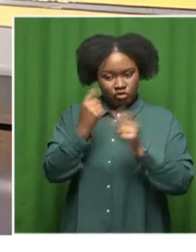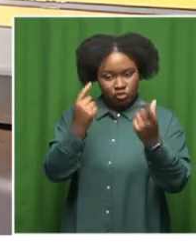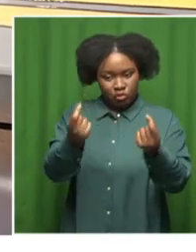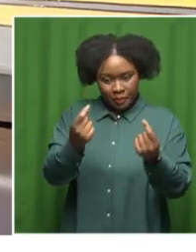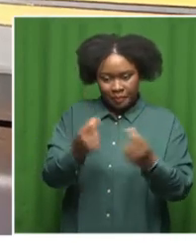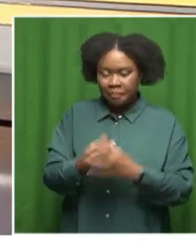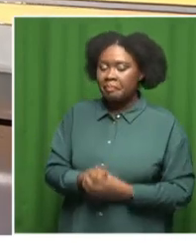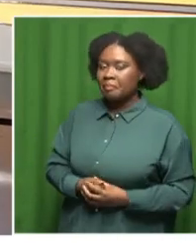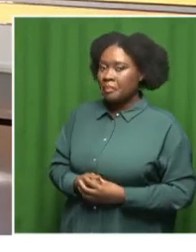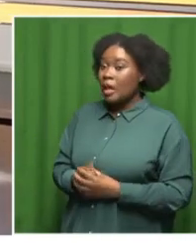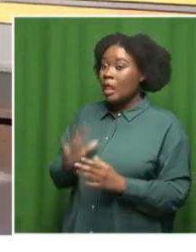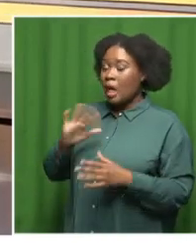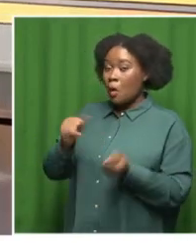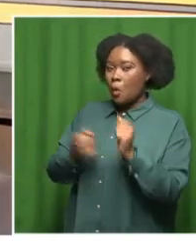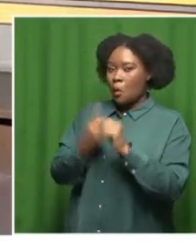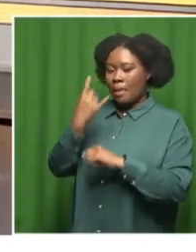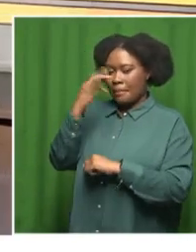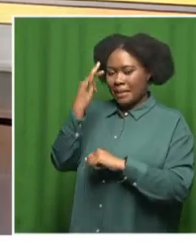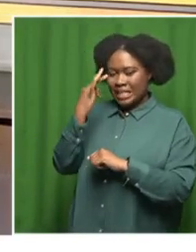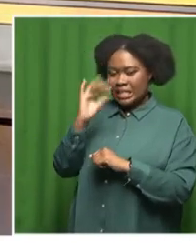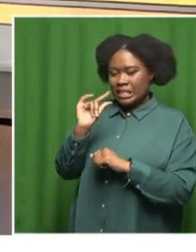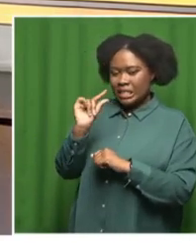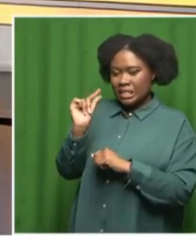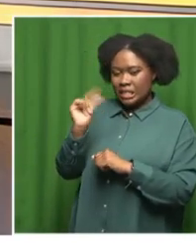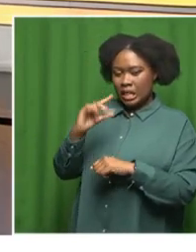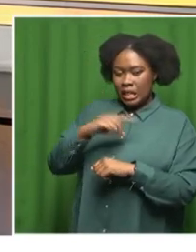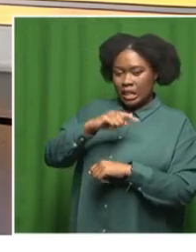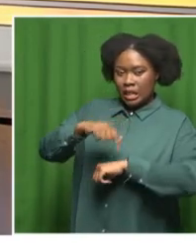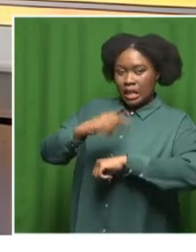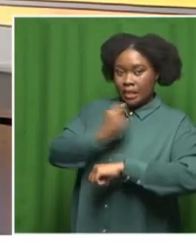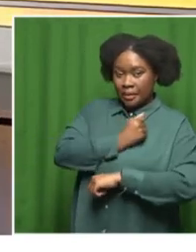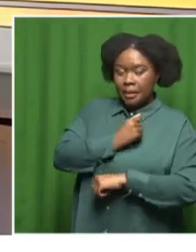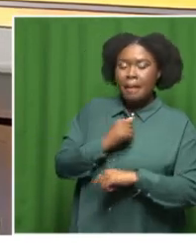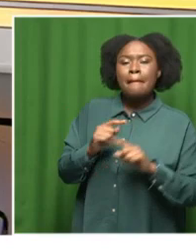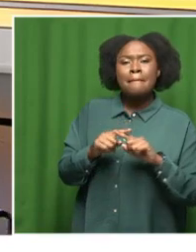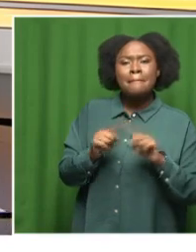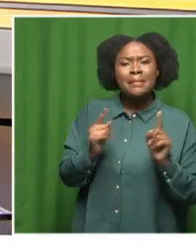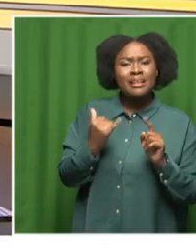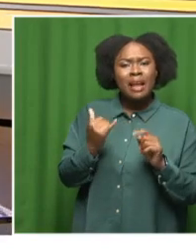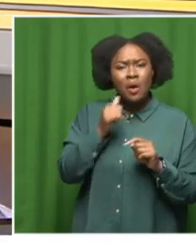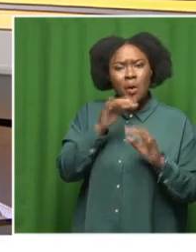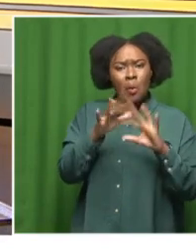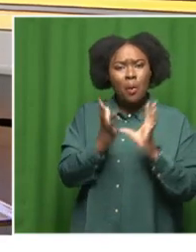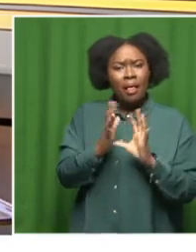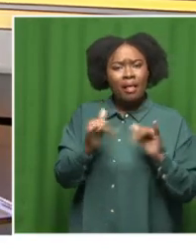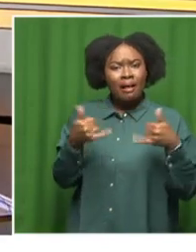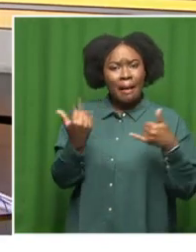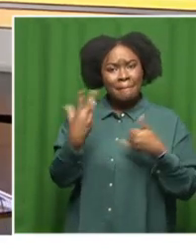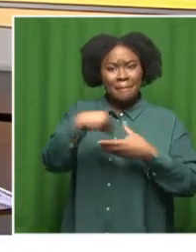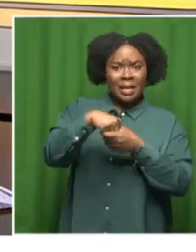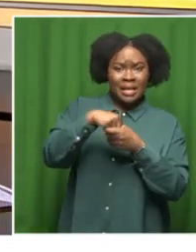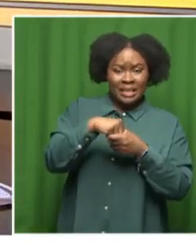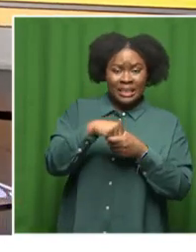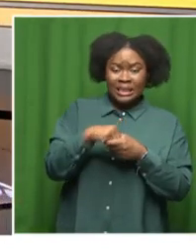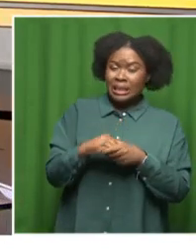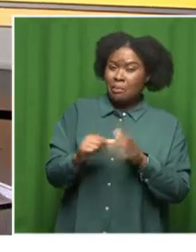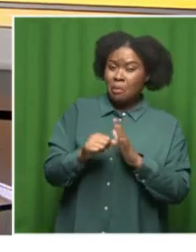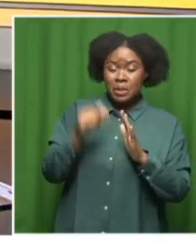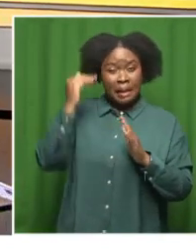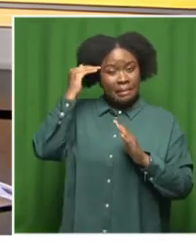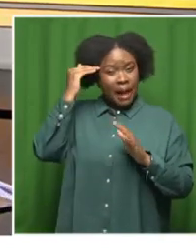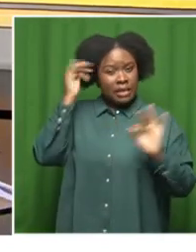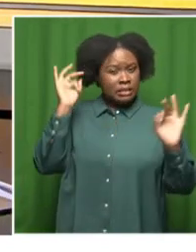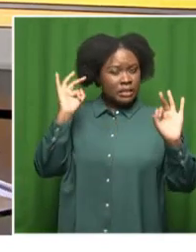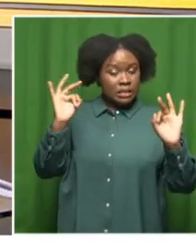as I wrap up with you, we've got less than a minute. Just that mental strength coming into this World Cup will really be key for the Proteas. They have to